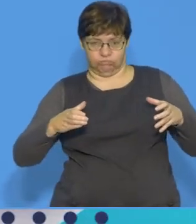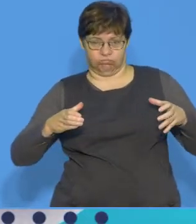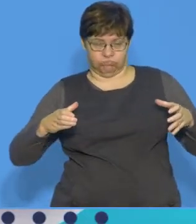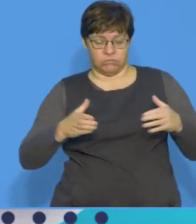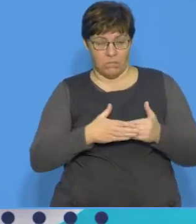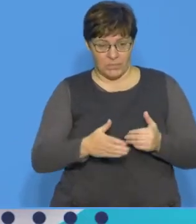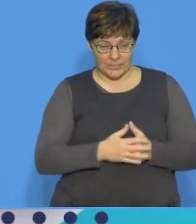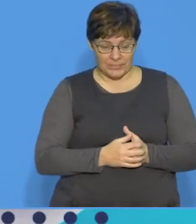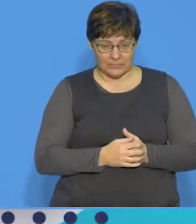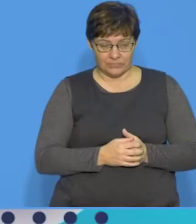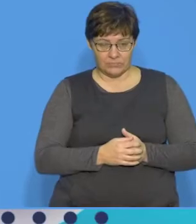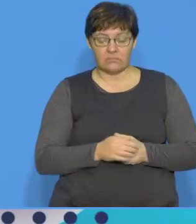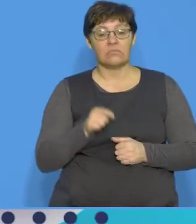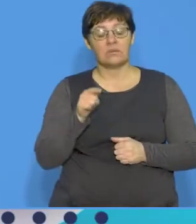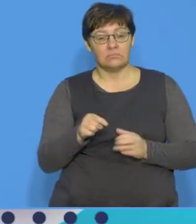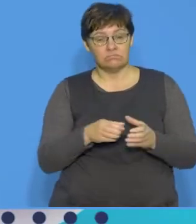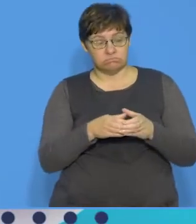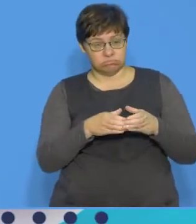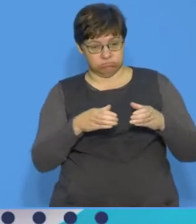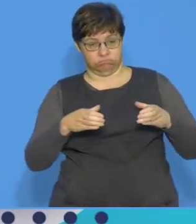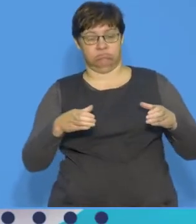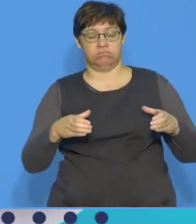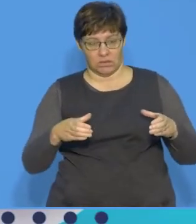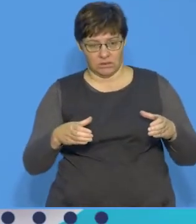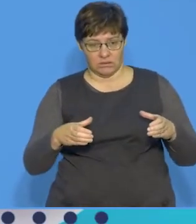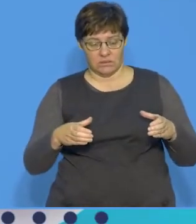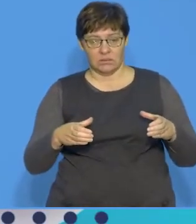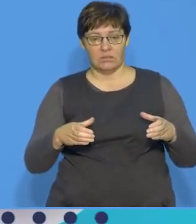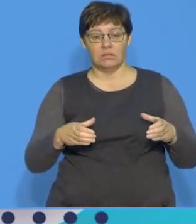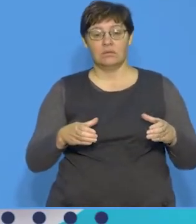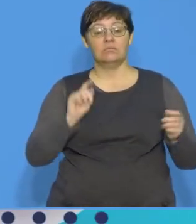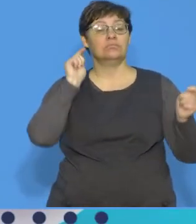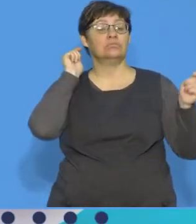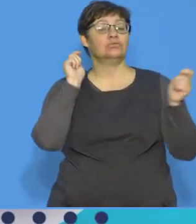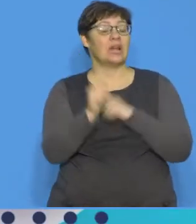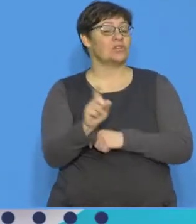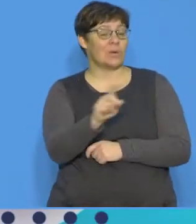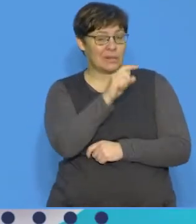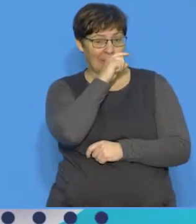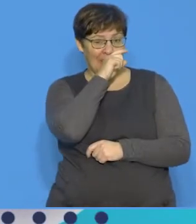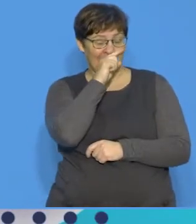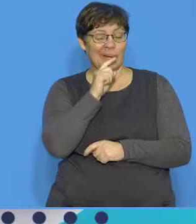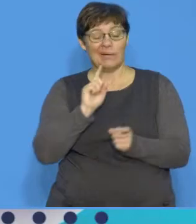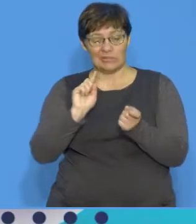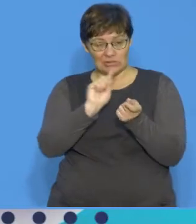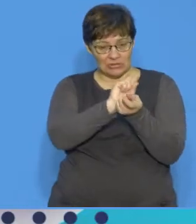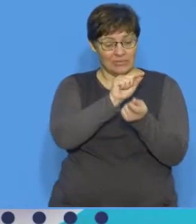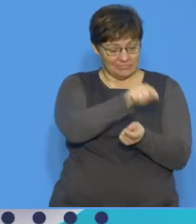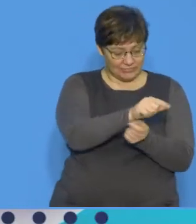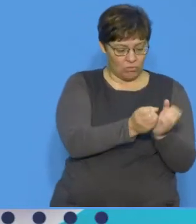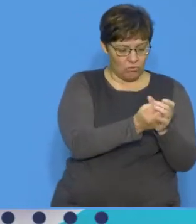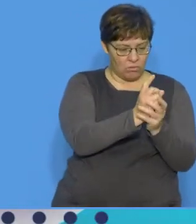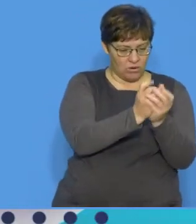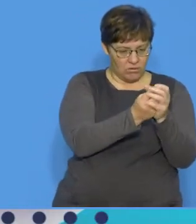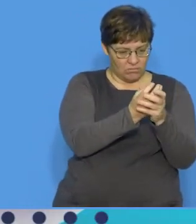an exponential growth curve can turn into a logistic growth